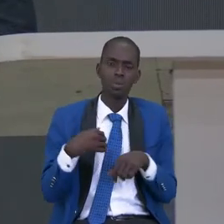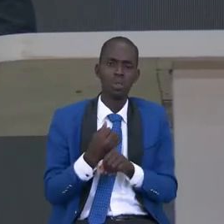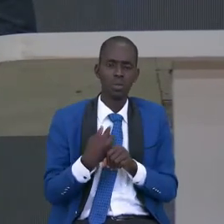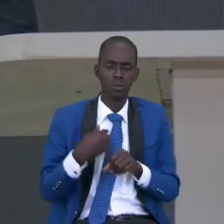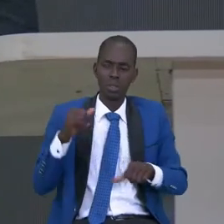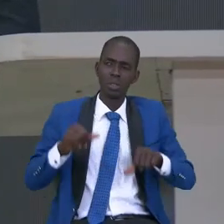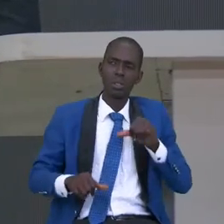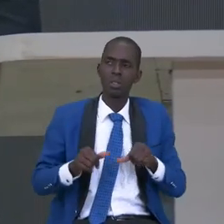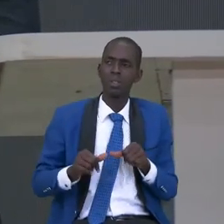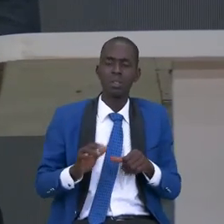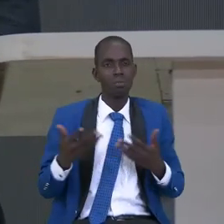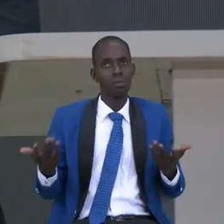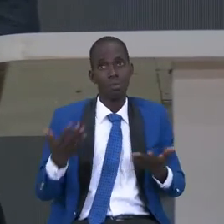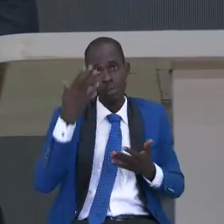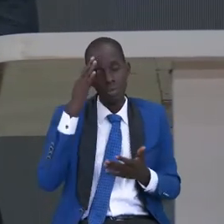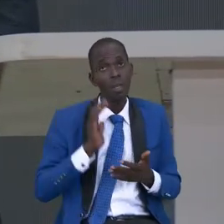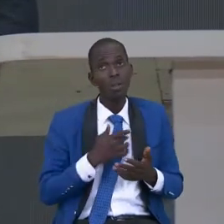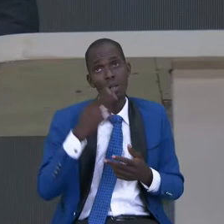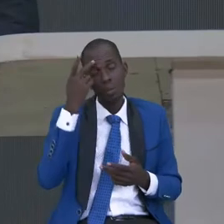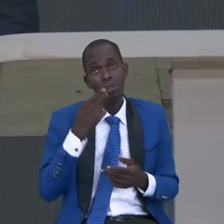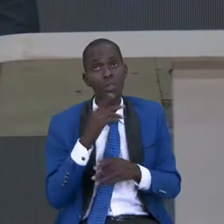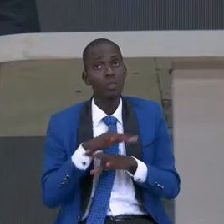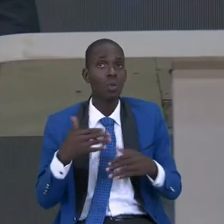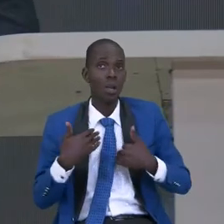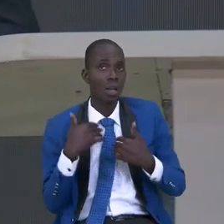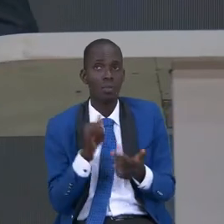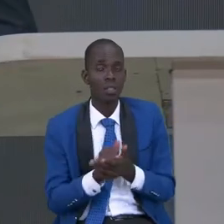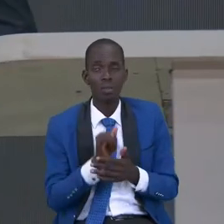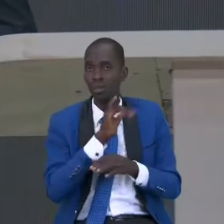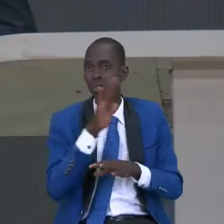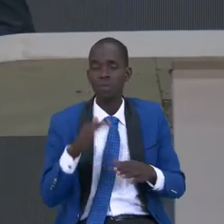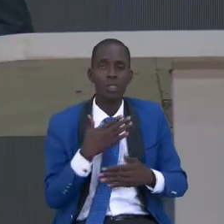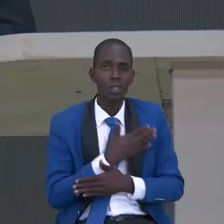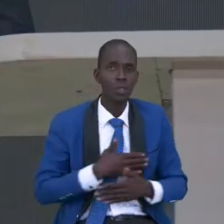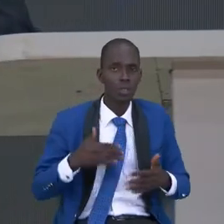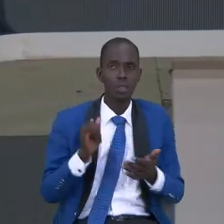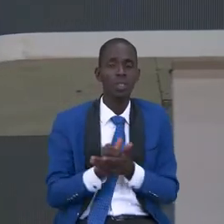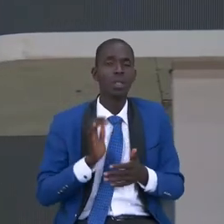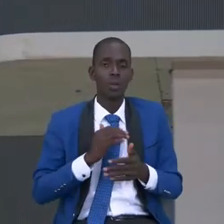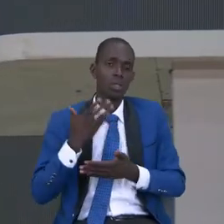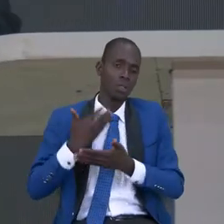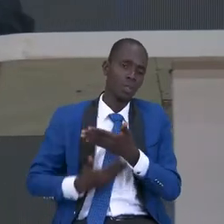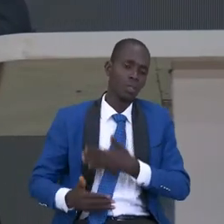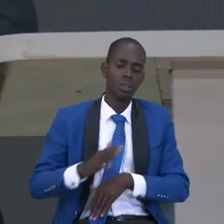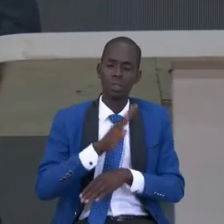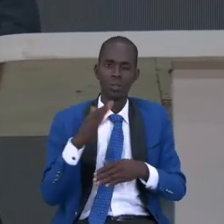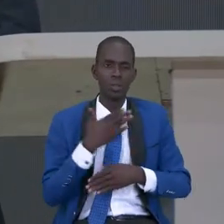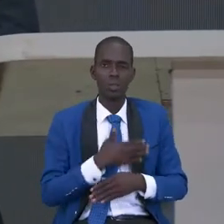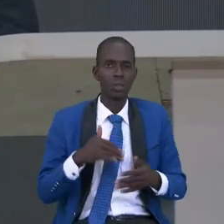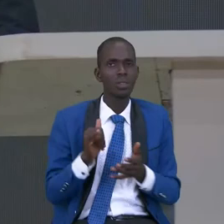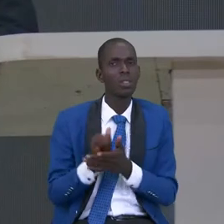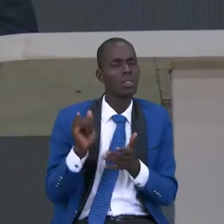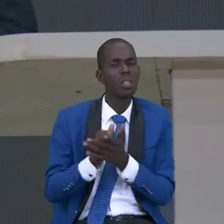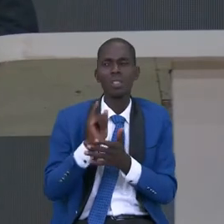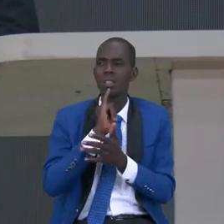have that. Our parents did not enjoy that. Our denomination never thought of that before I said policy. The policy